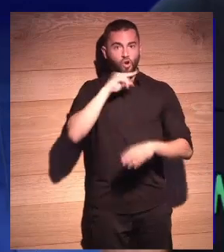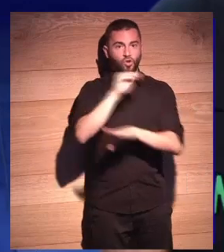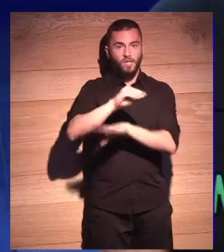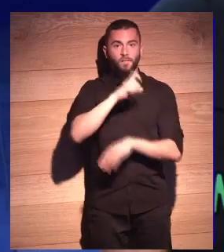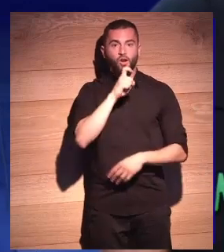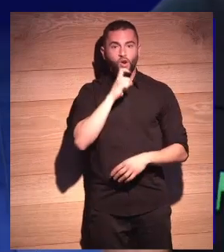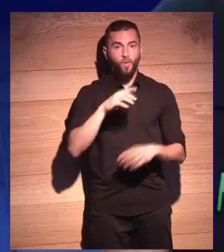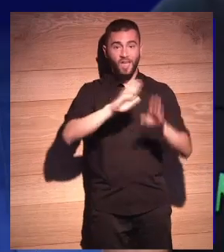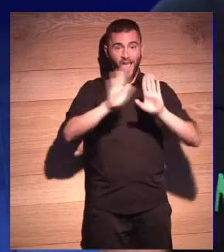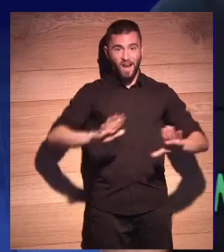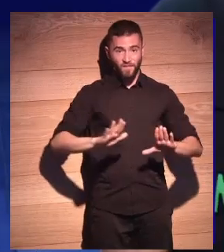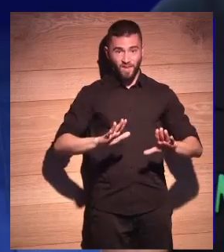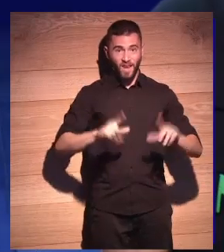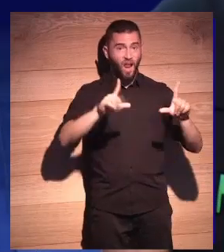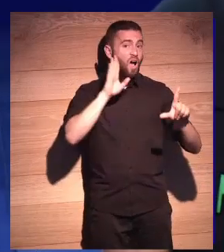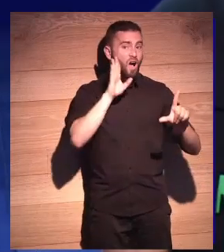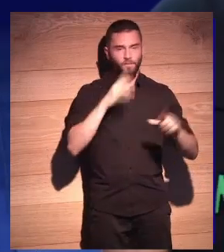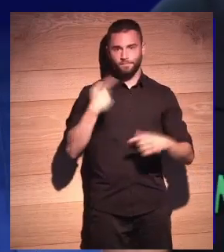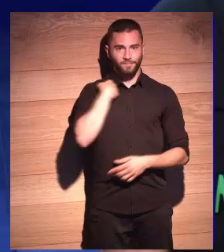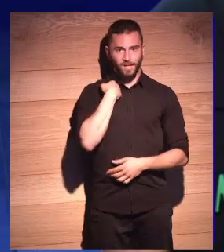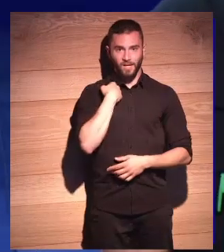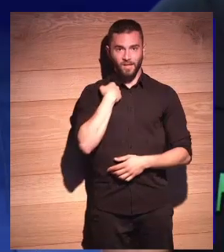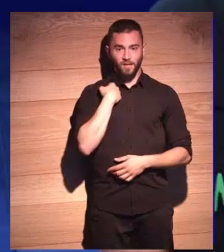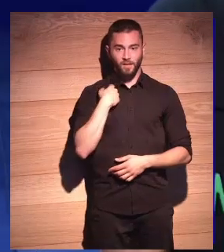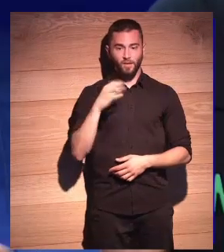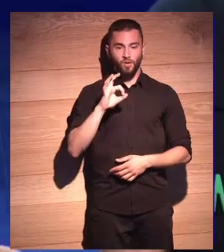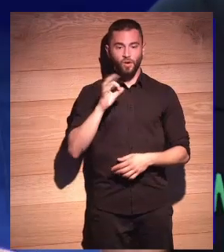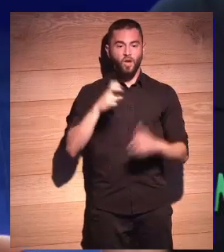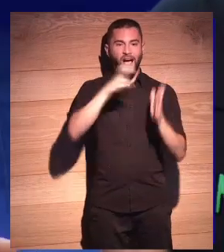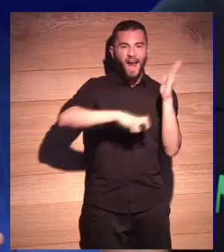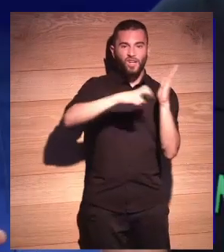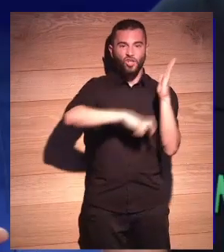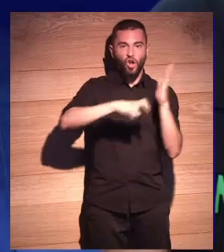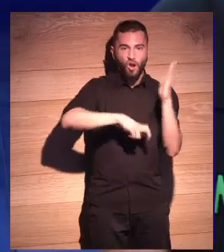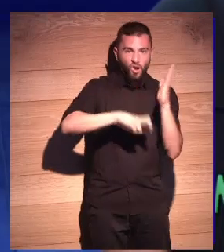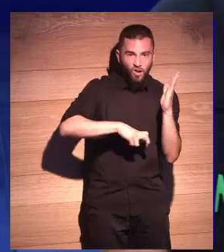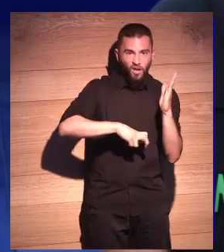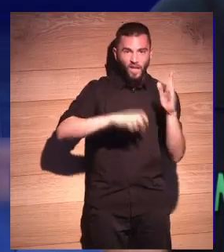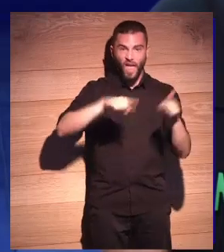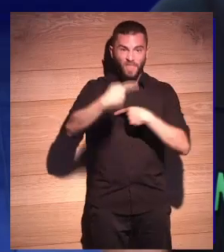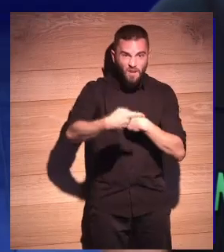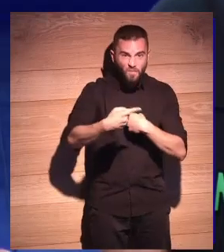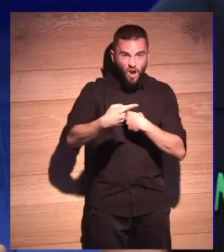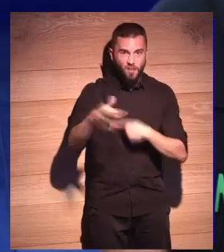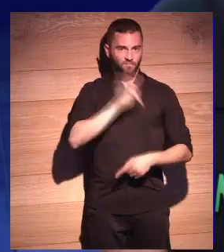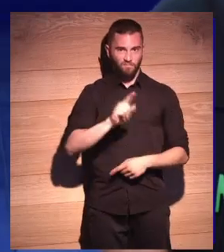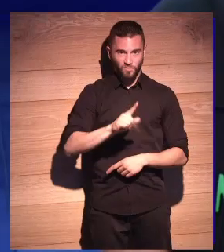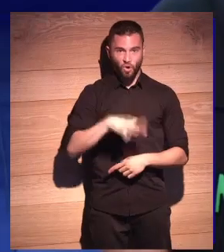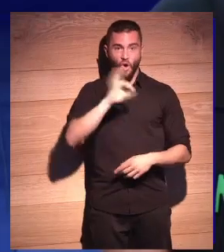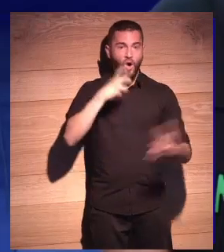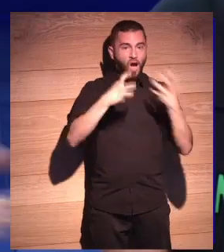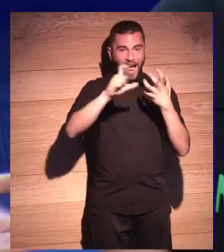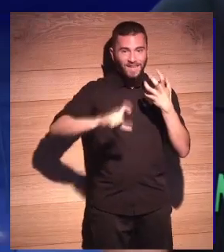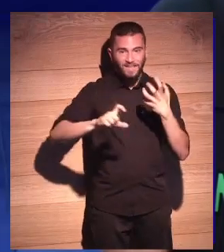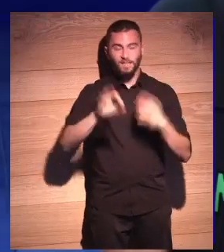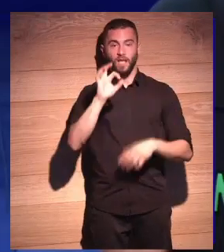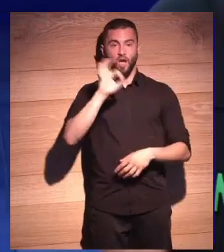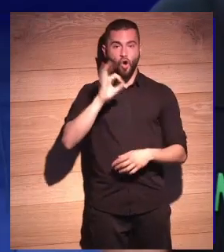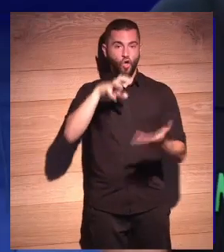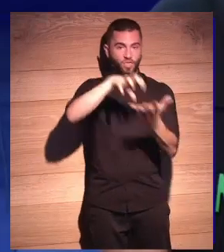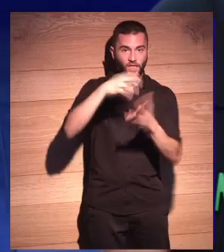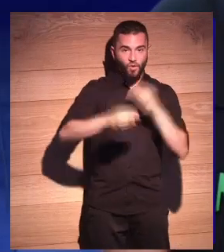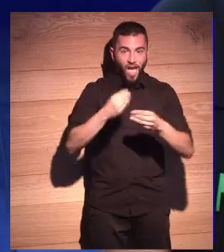how they preserve it, and the works are going to be lost. Or it's going to have to be an archaeological task that it will not even be worth it. So either the